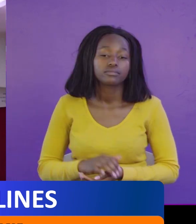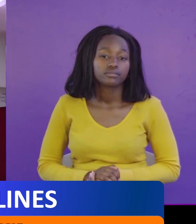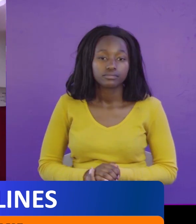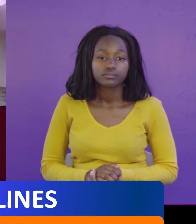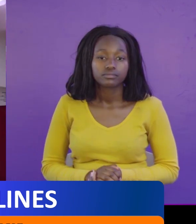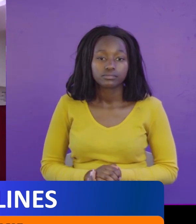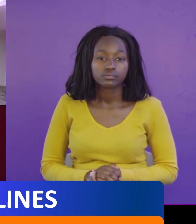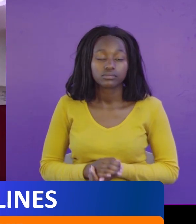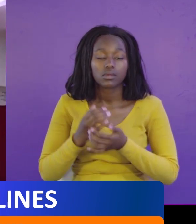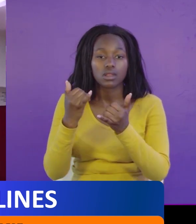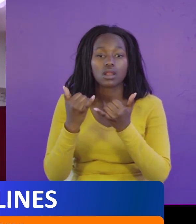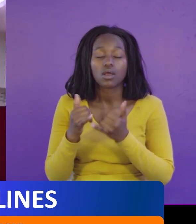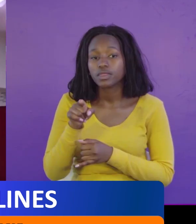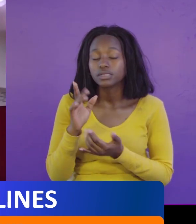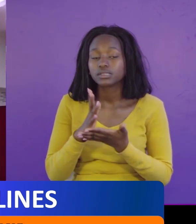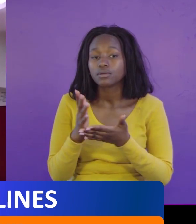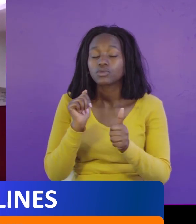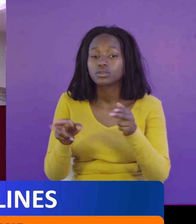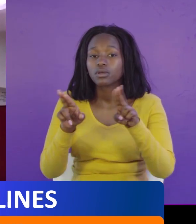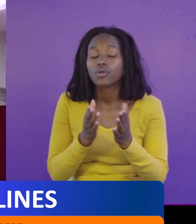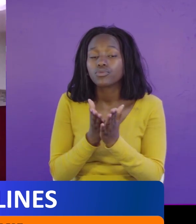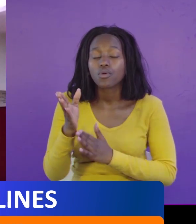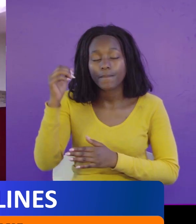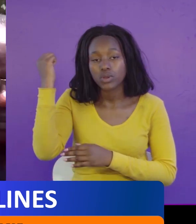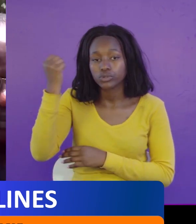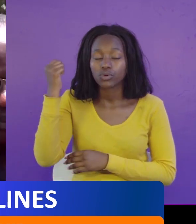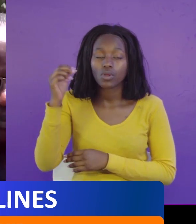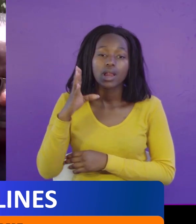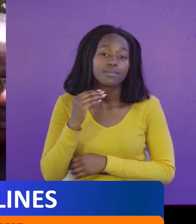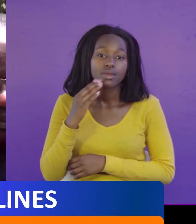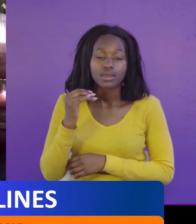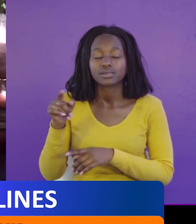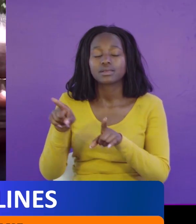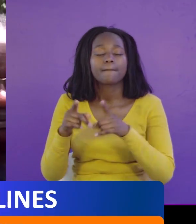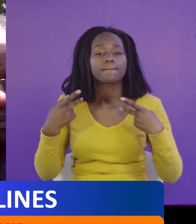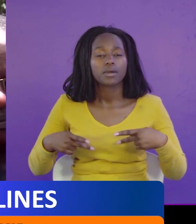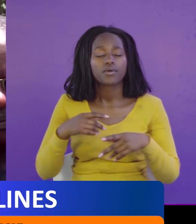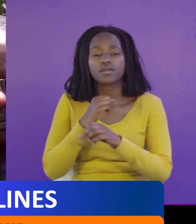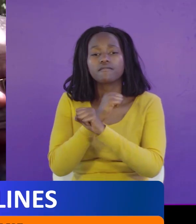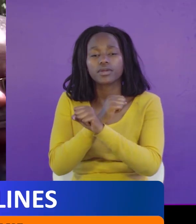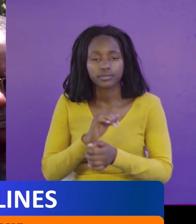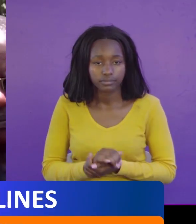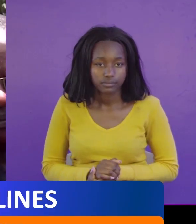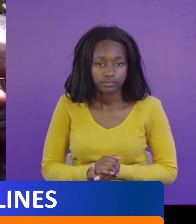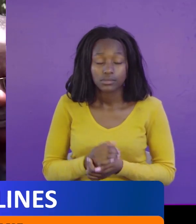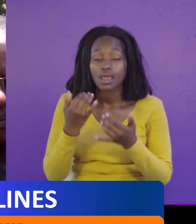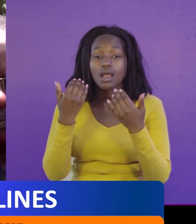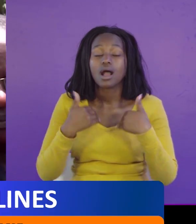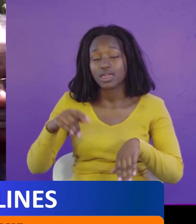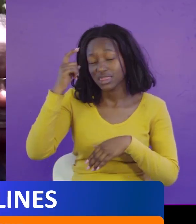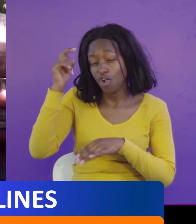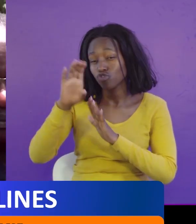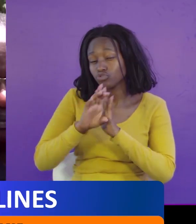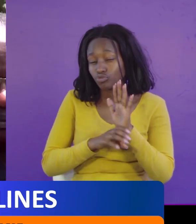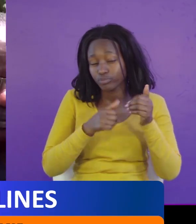from political expediency and defended by the people. The problem we have is its implementation. Why is